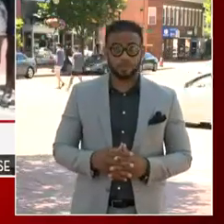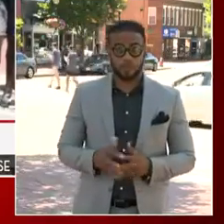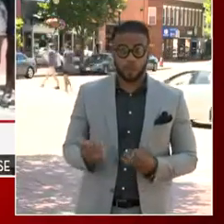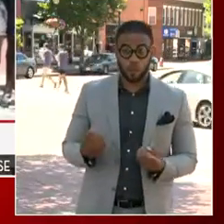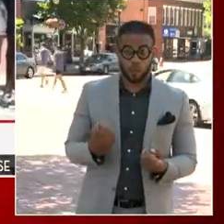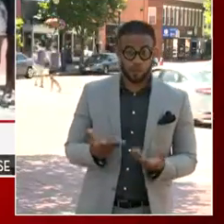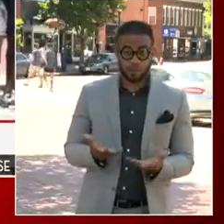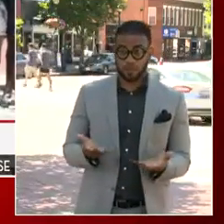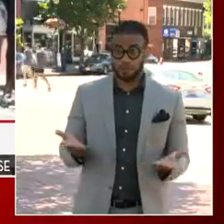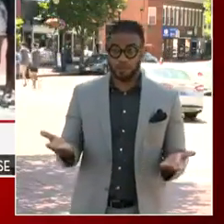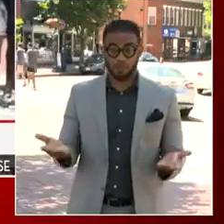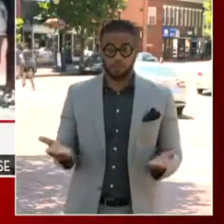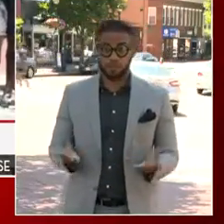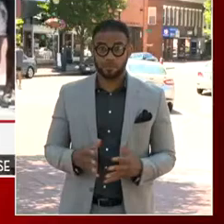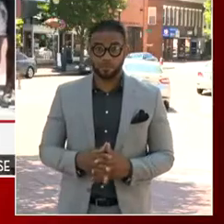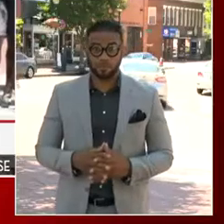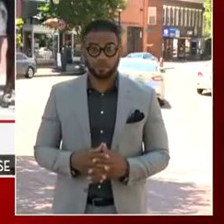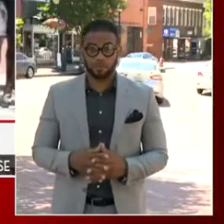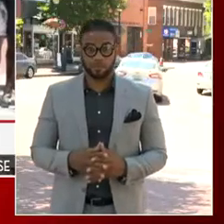Any questions?